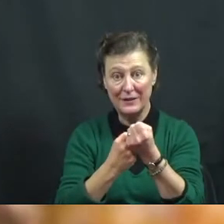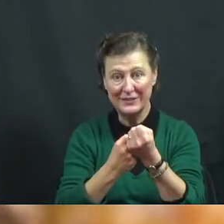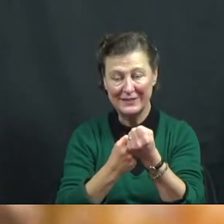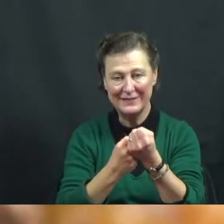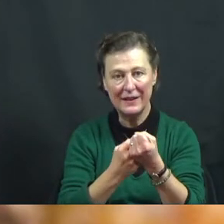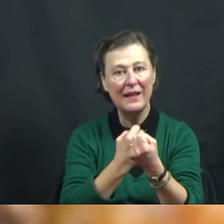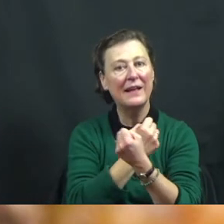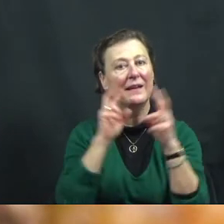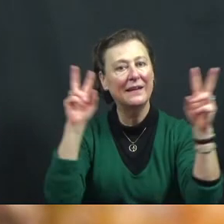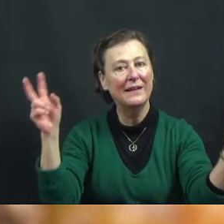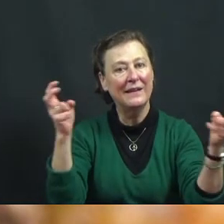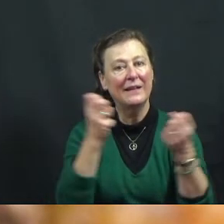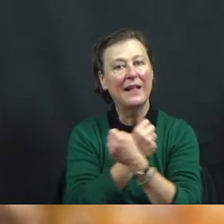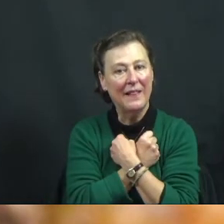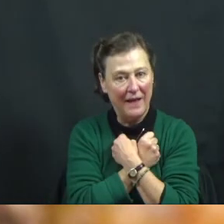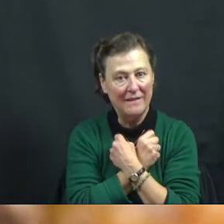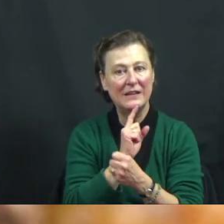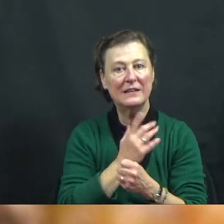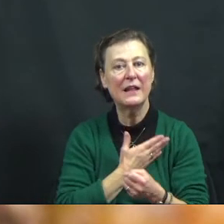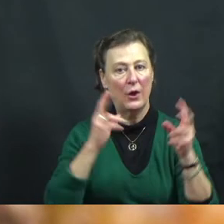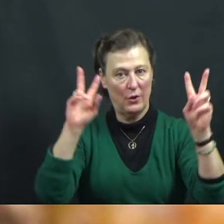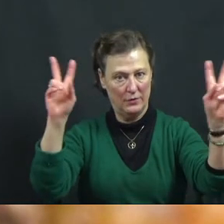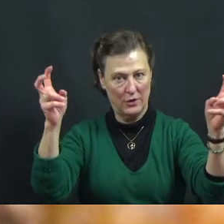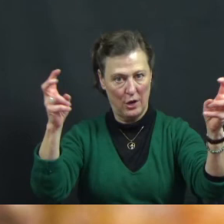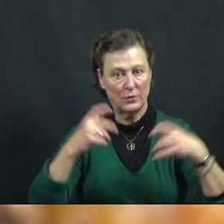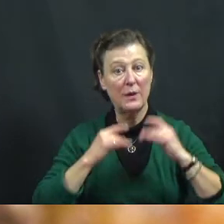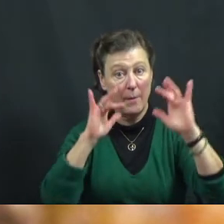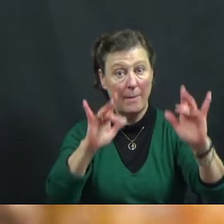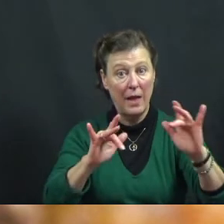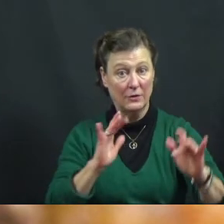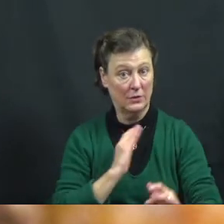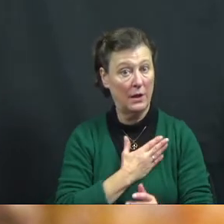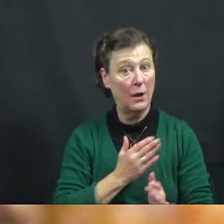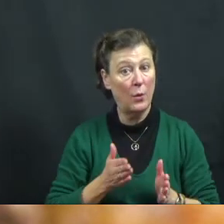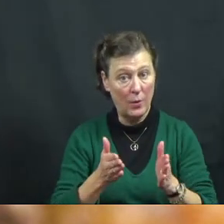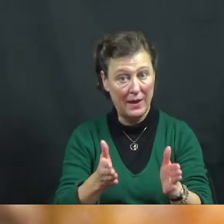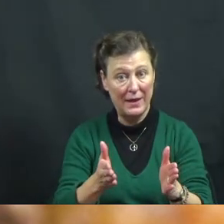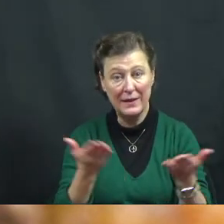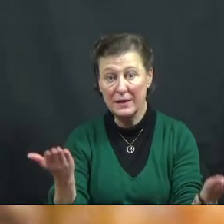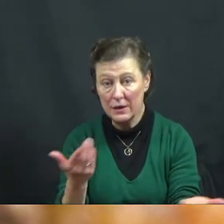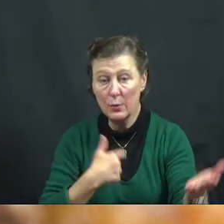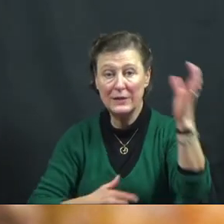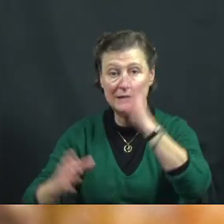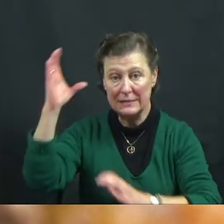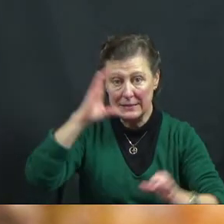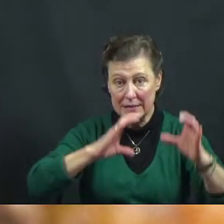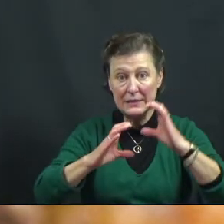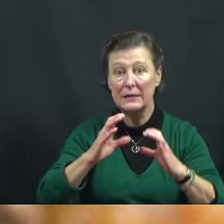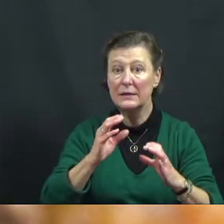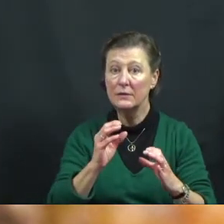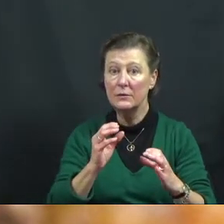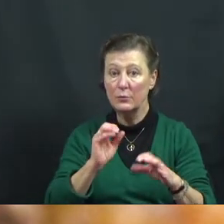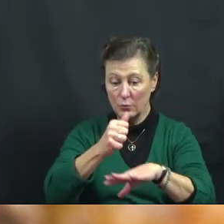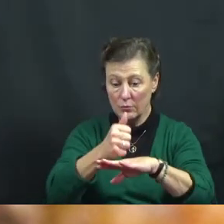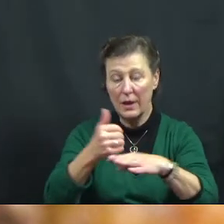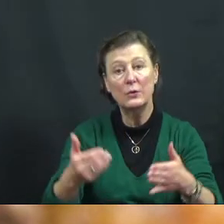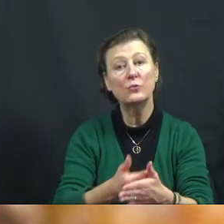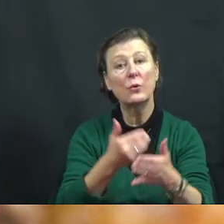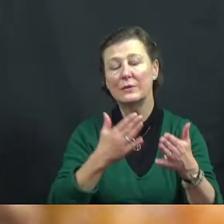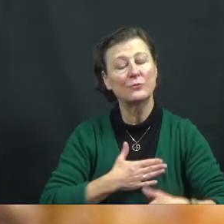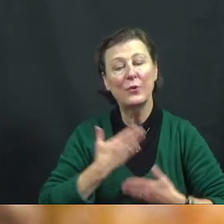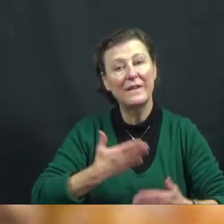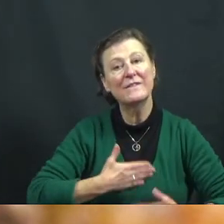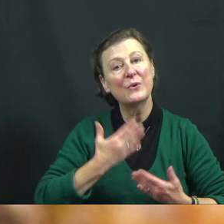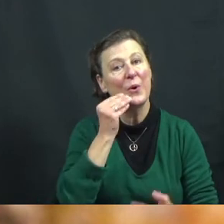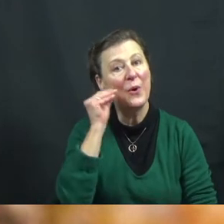Love is our doctrine, compassion is our way. Here we seek to create a